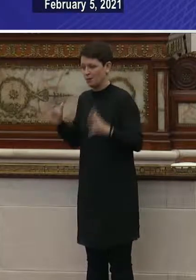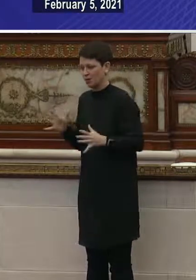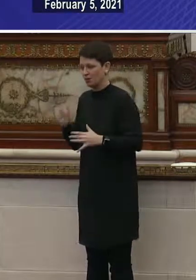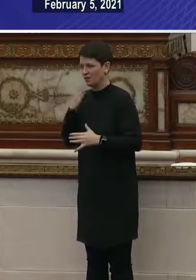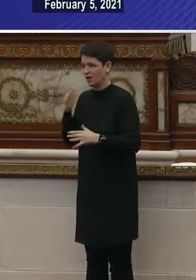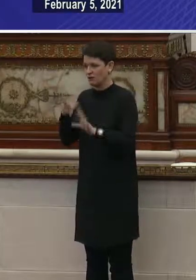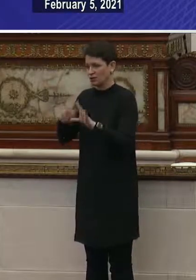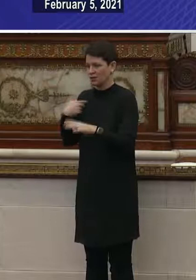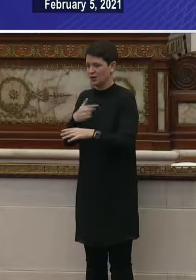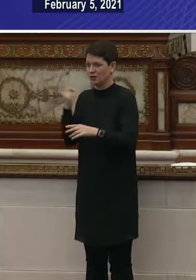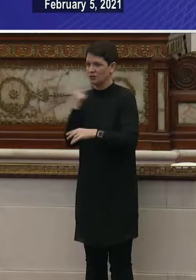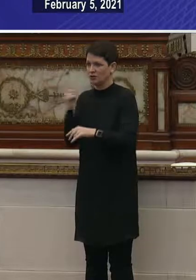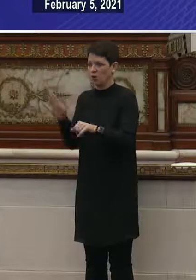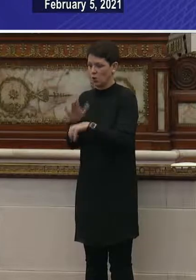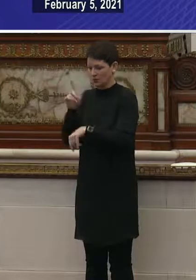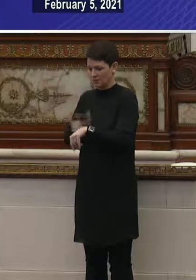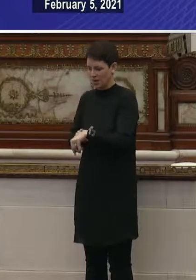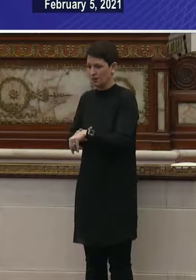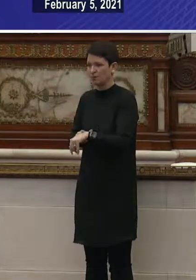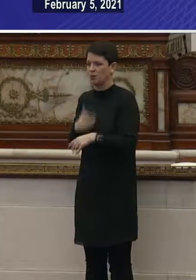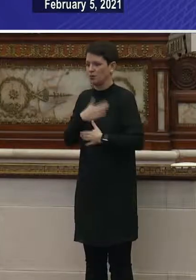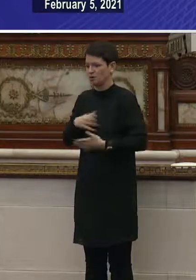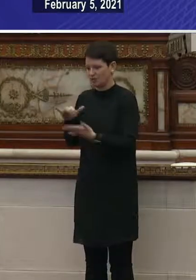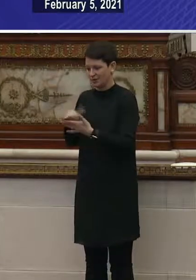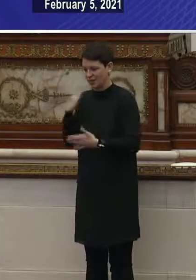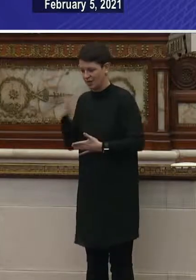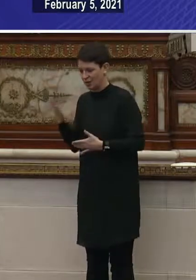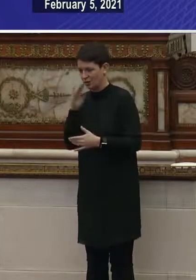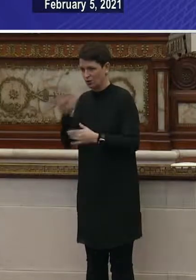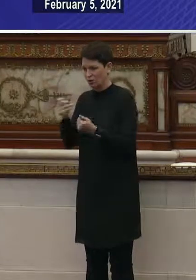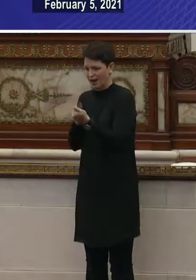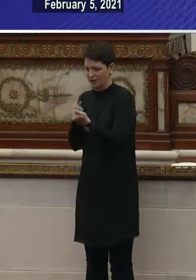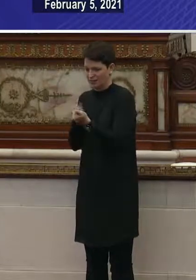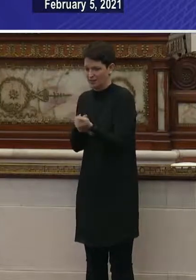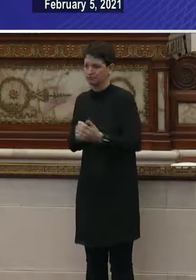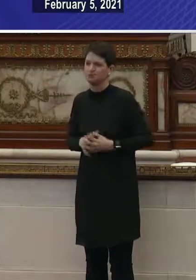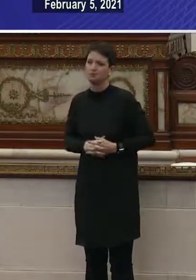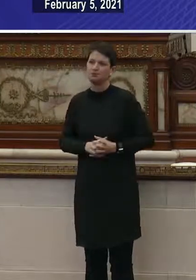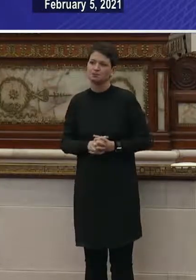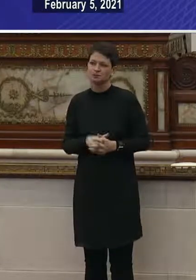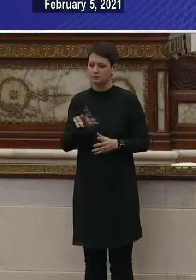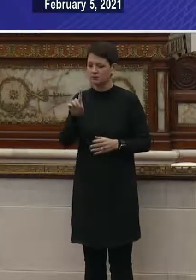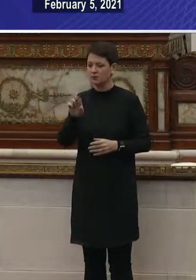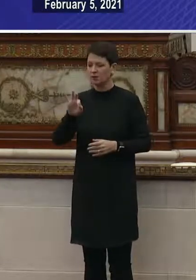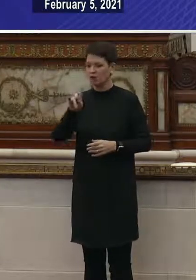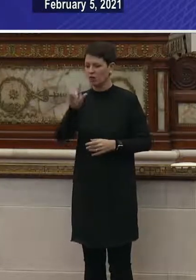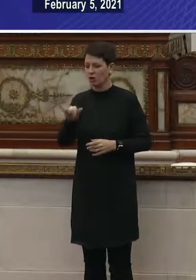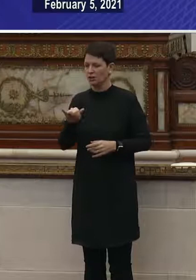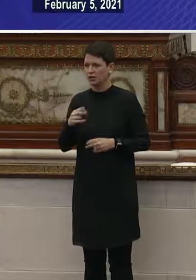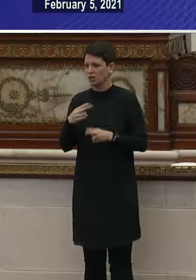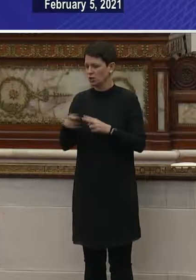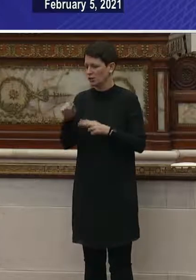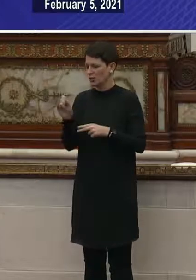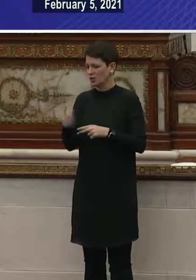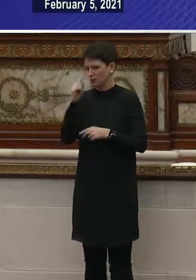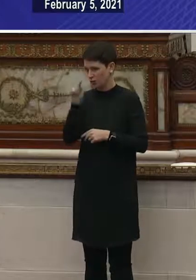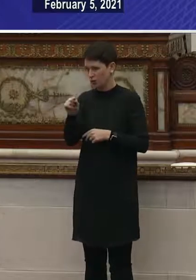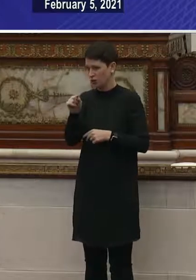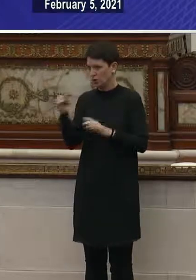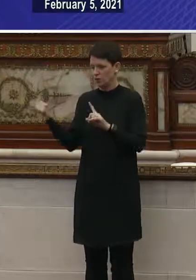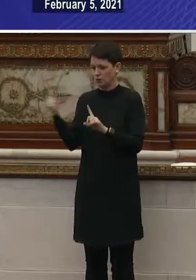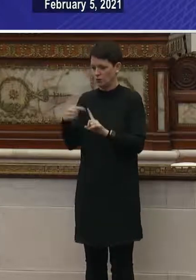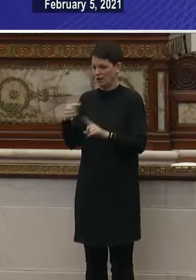being here for the entire hearing. We appreciate that and your advocacy. Dr. Farley, I just have a quick question for you